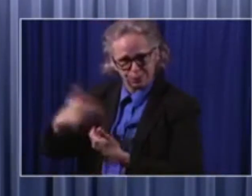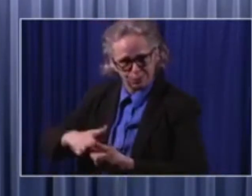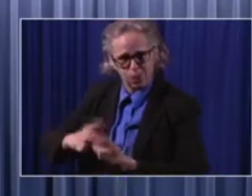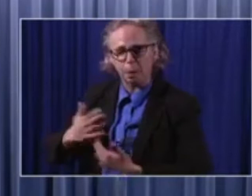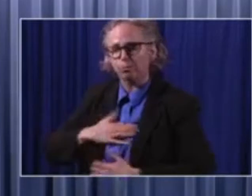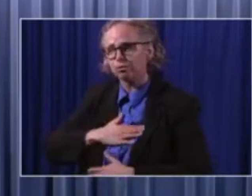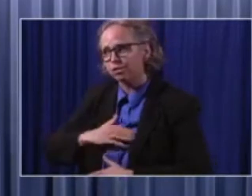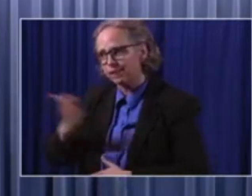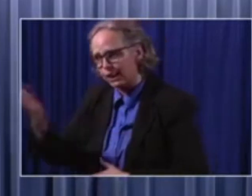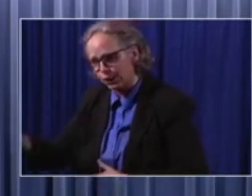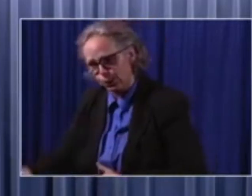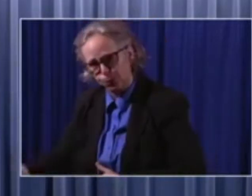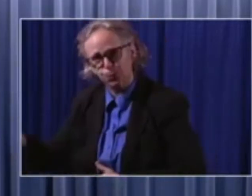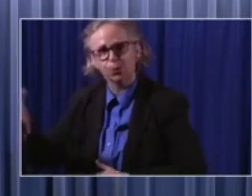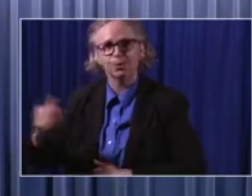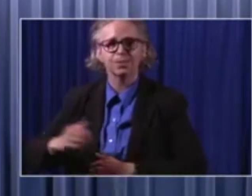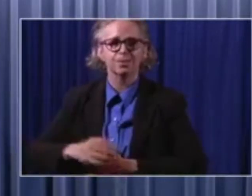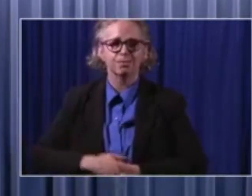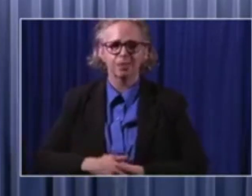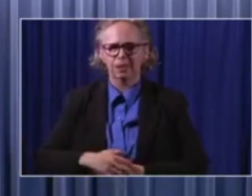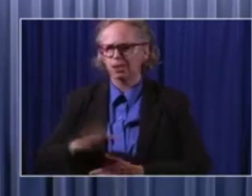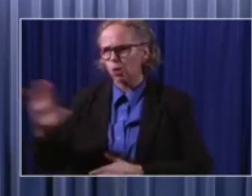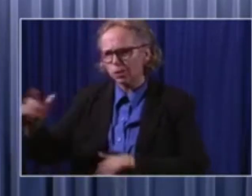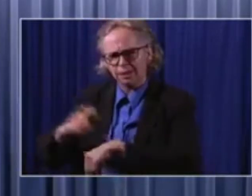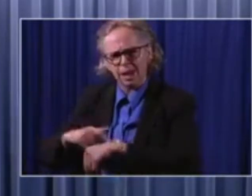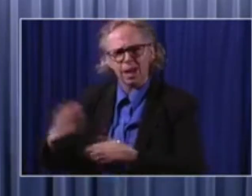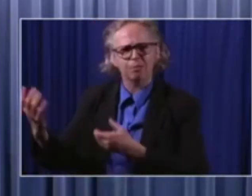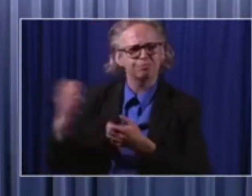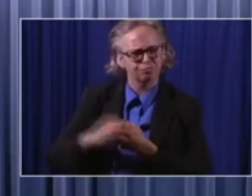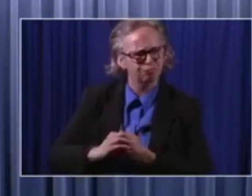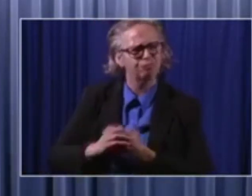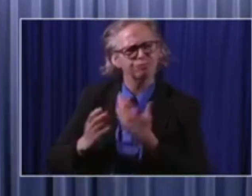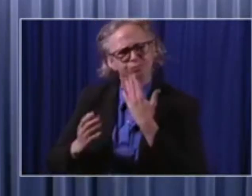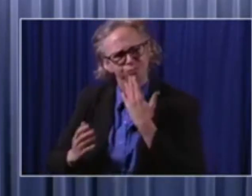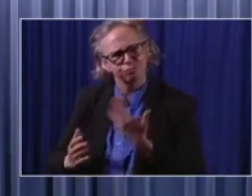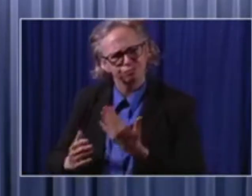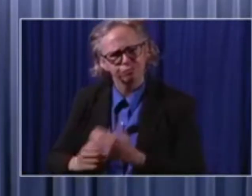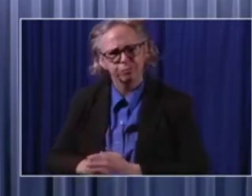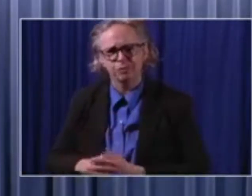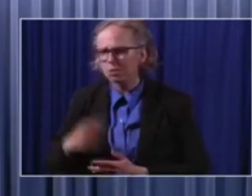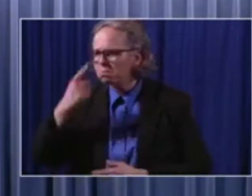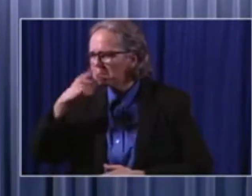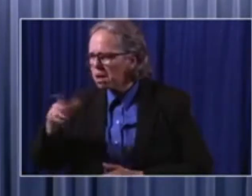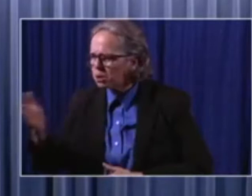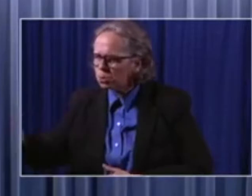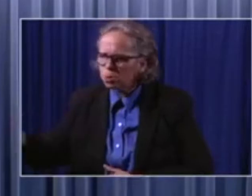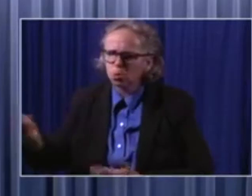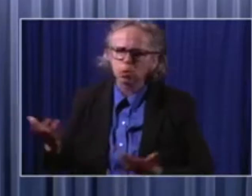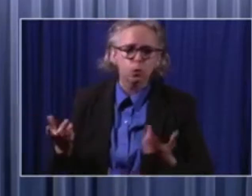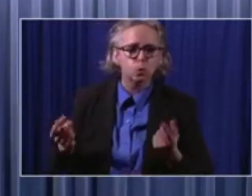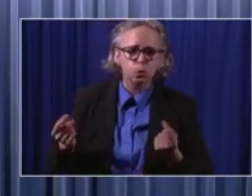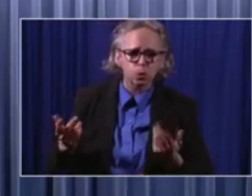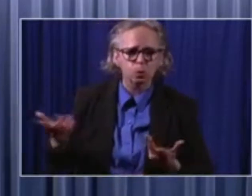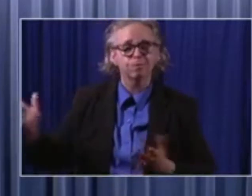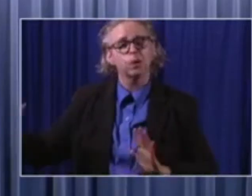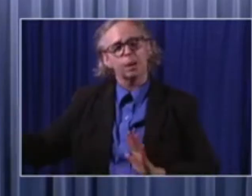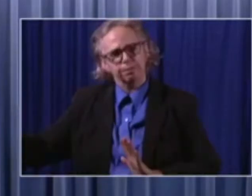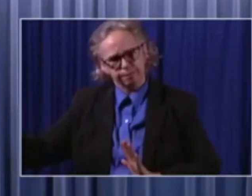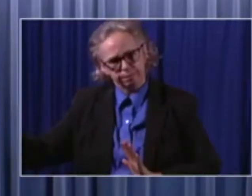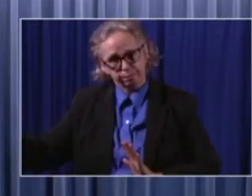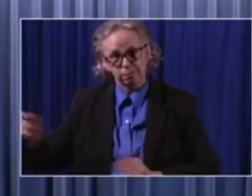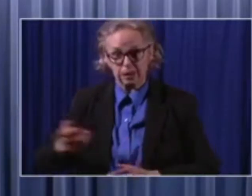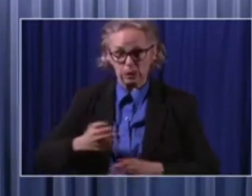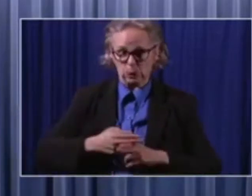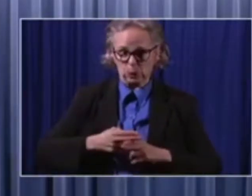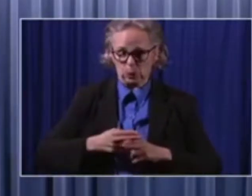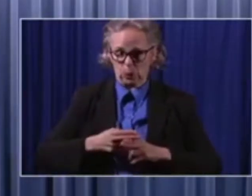very much. Appreciate your time. And why don't you talk a little bit, because we're going to be talking later in this